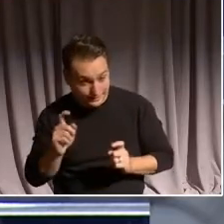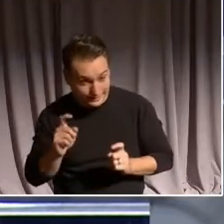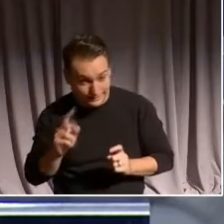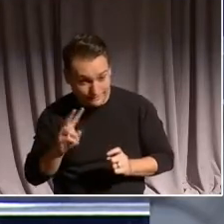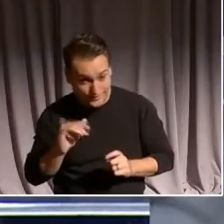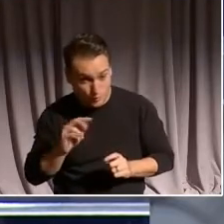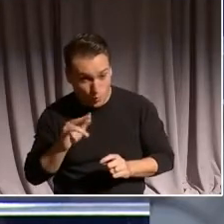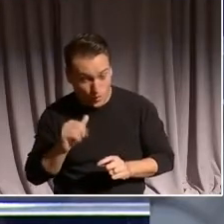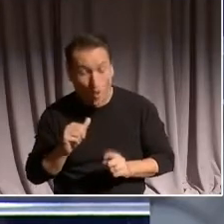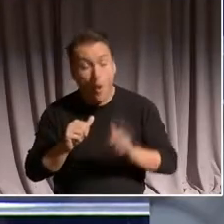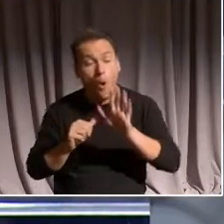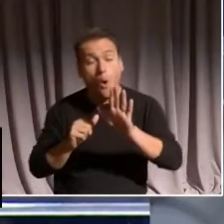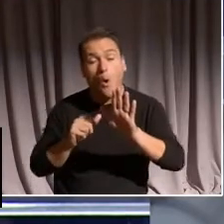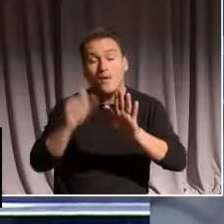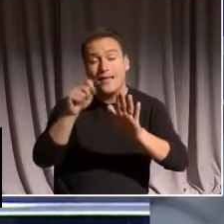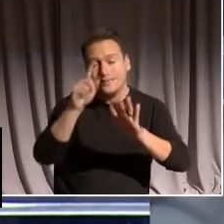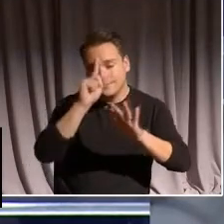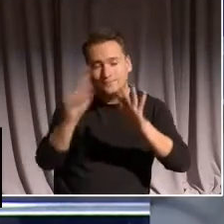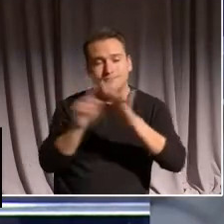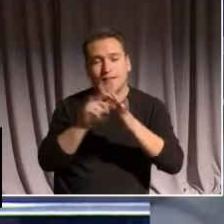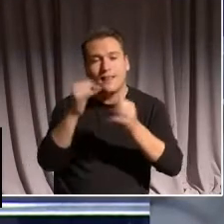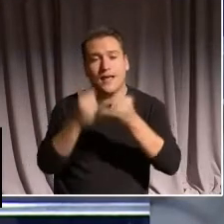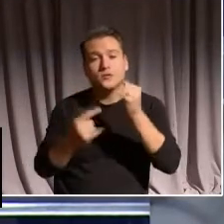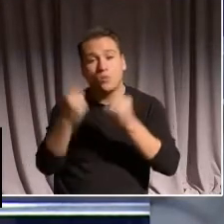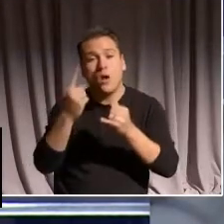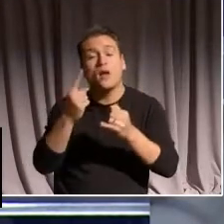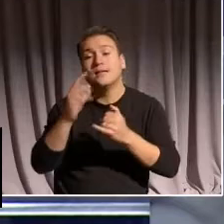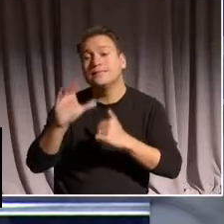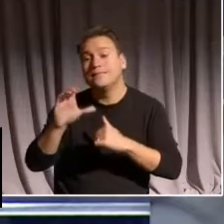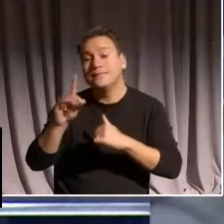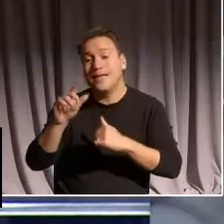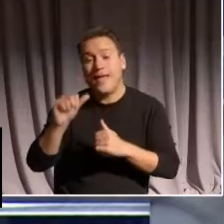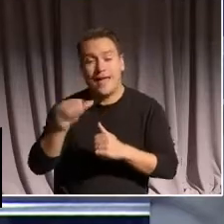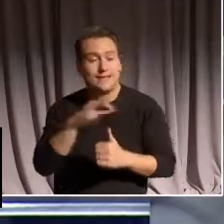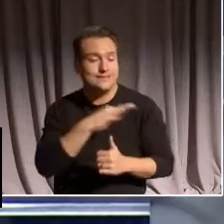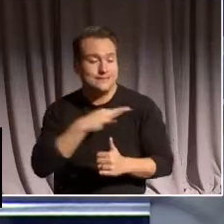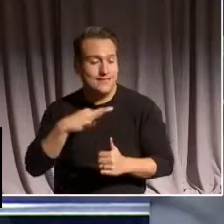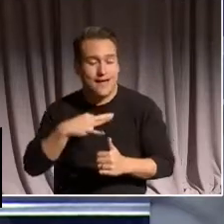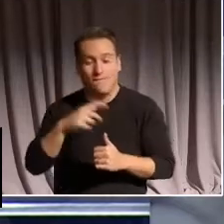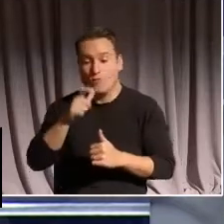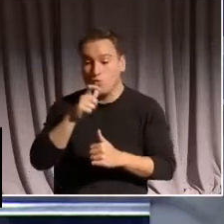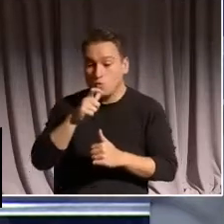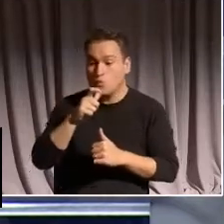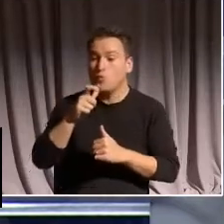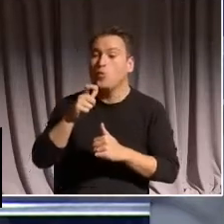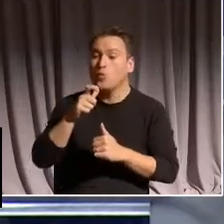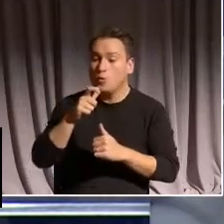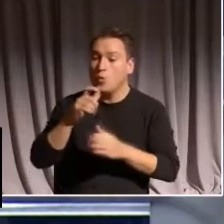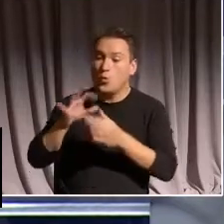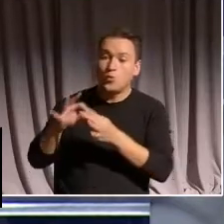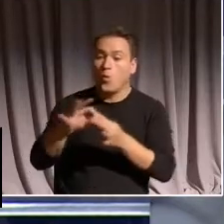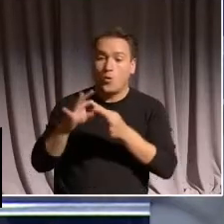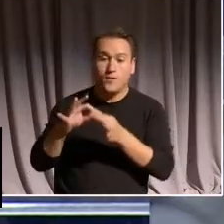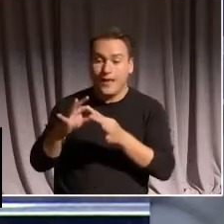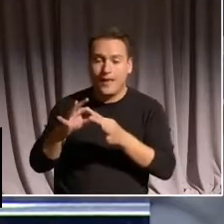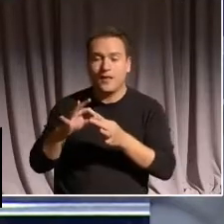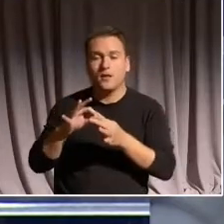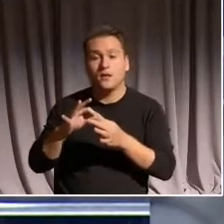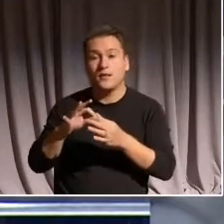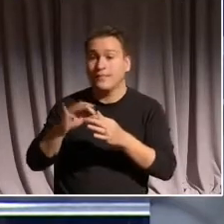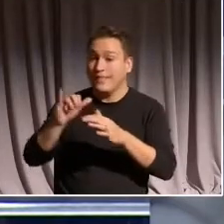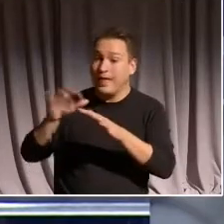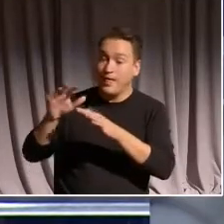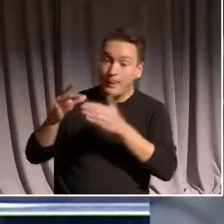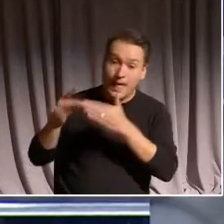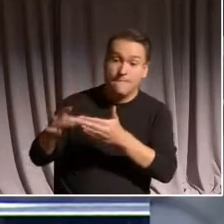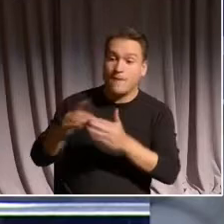Okay. Oh, Yay. one last thing. The CDA staff who coordinate the ADRC work, led by Wilson, are fantastic.